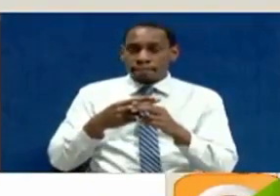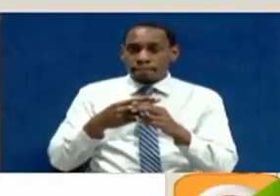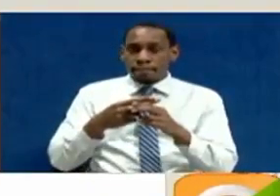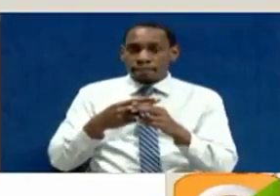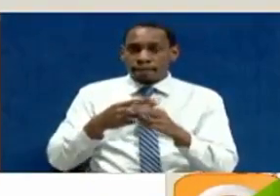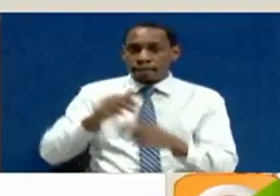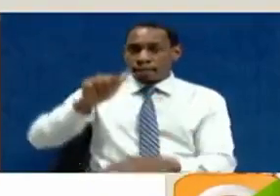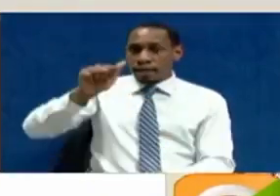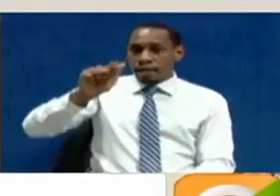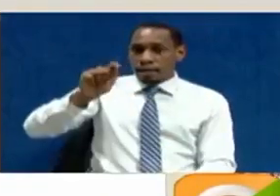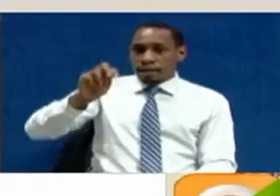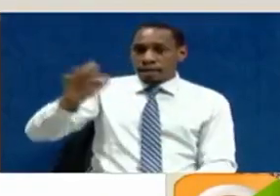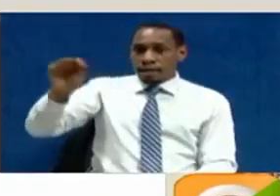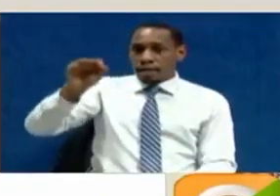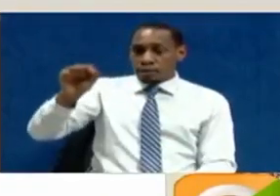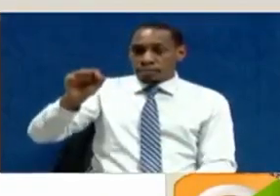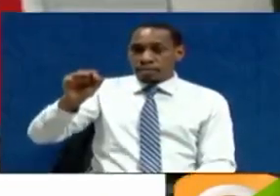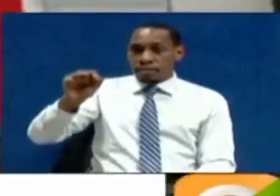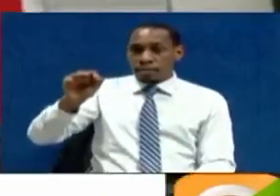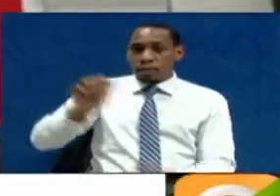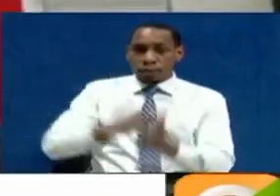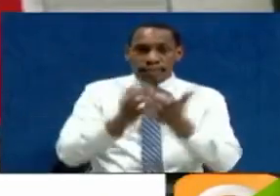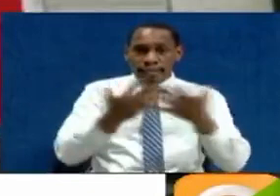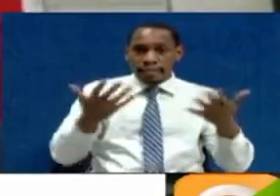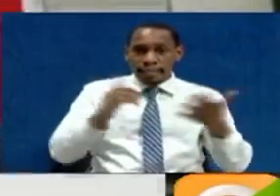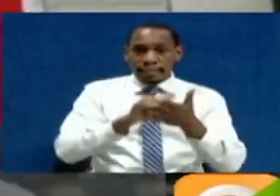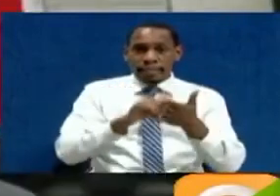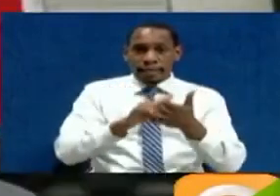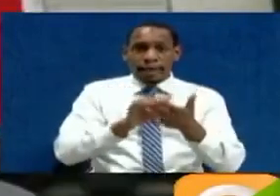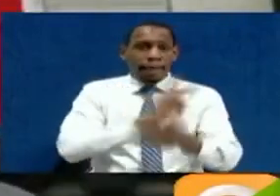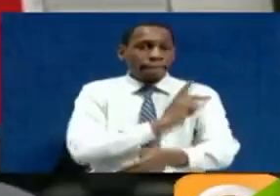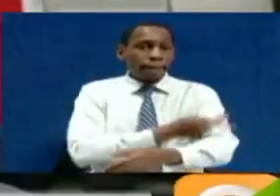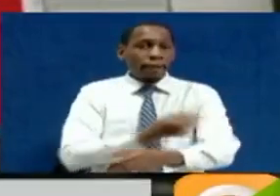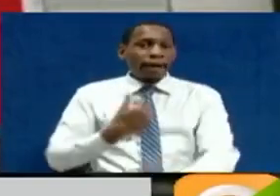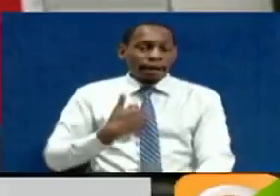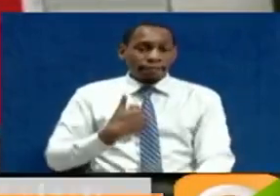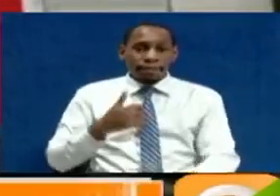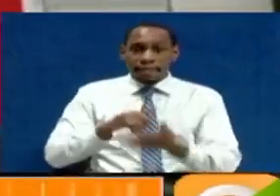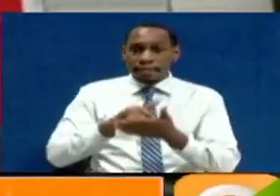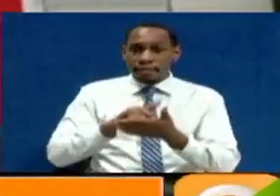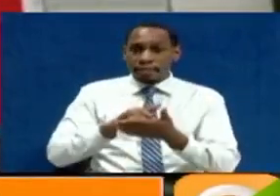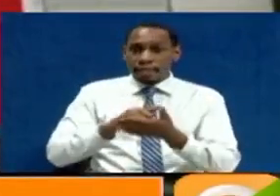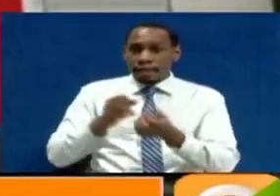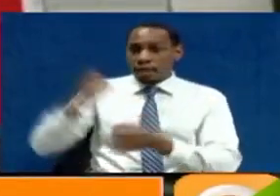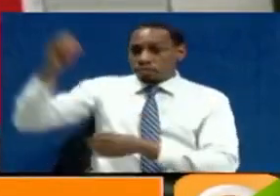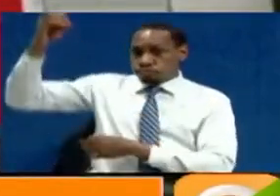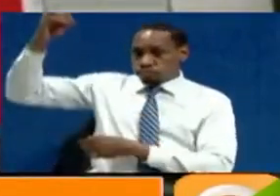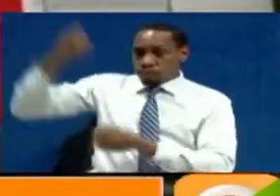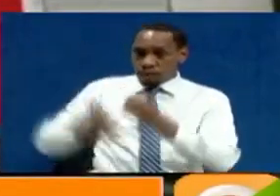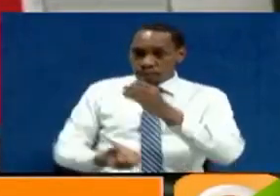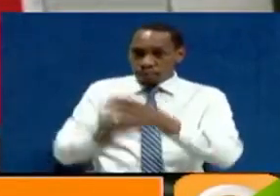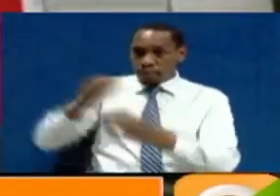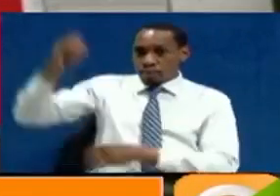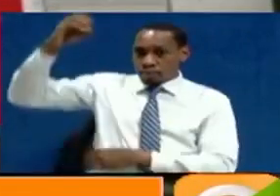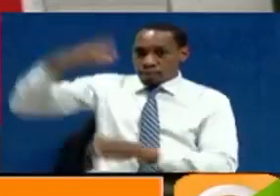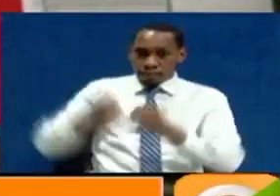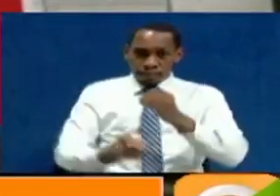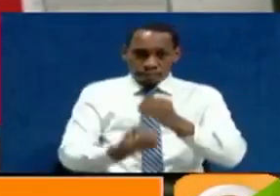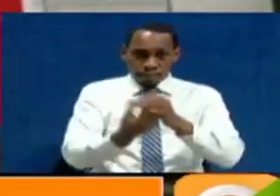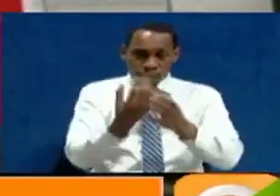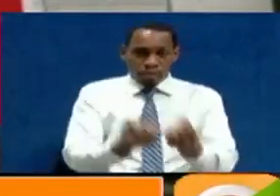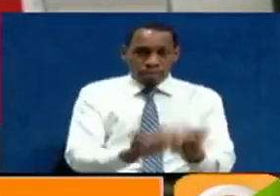charged atoms or those components that are charged. And therefore they cause light, they cause fire, they